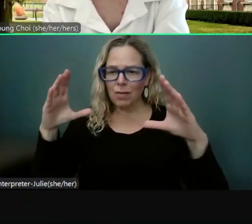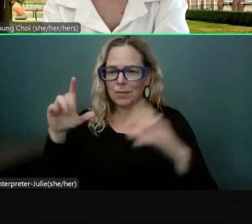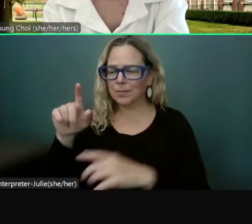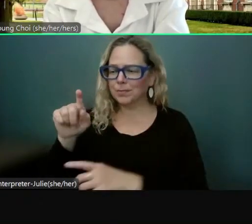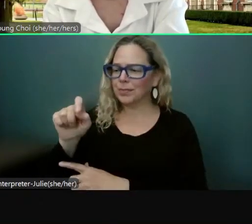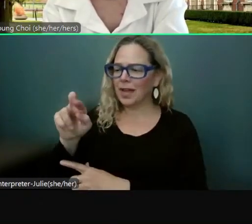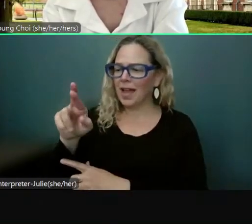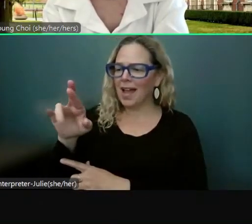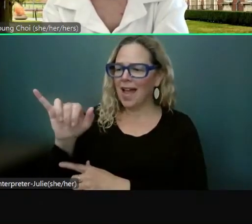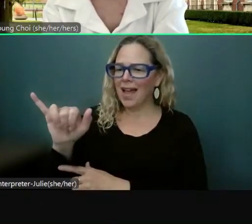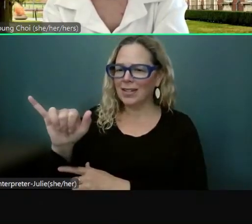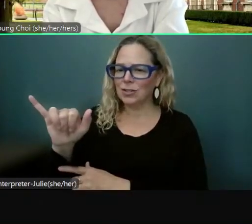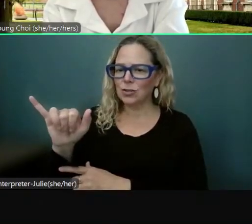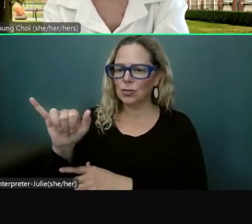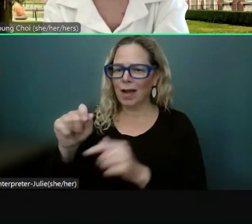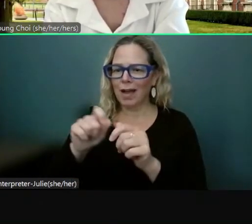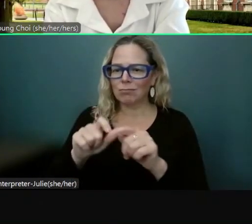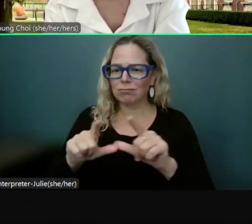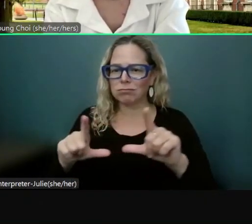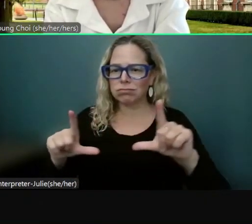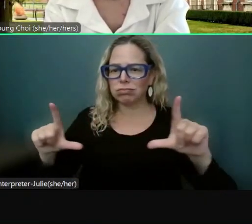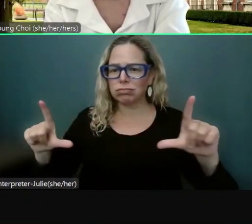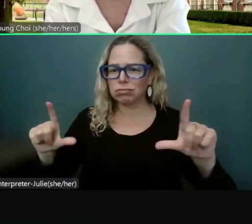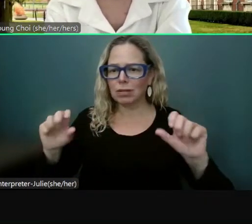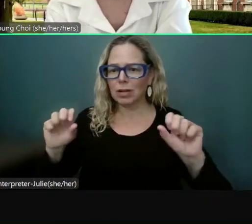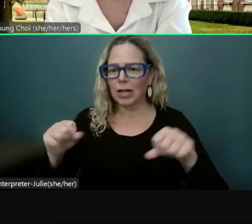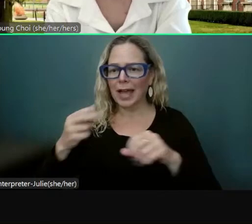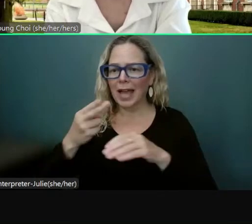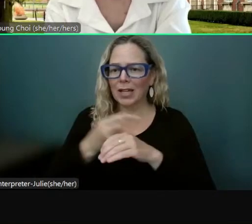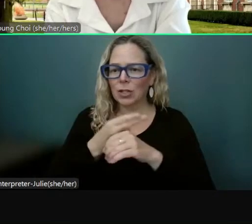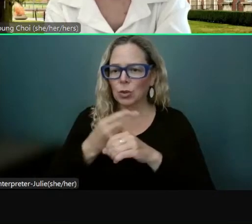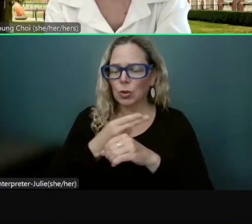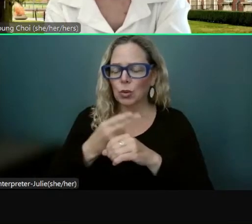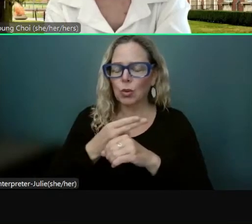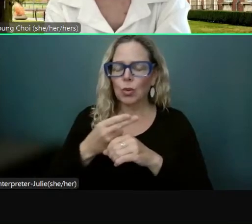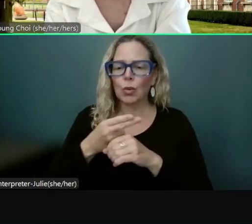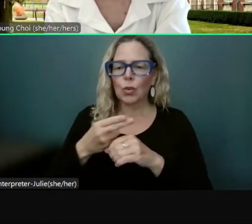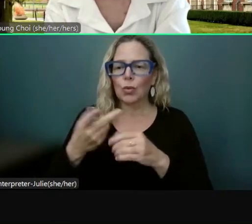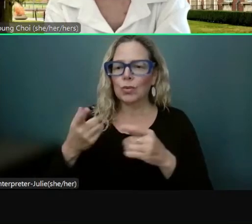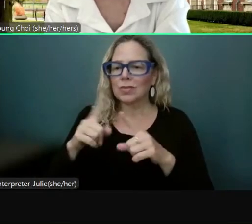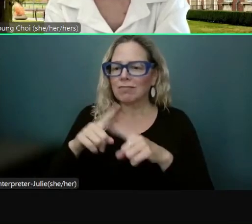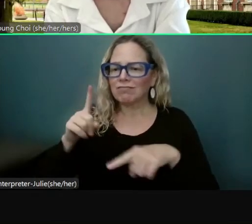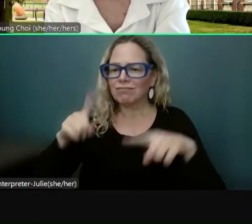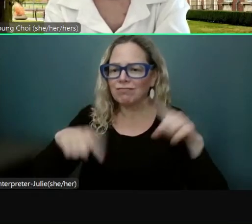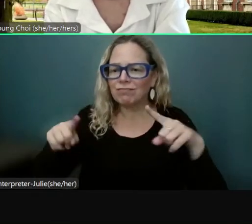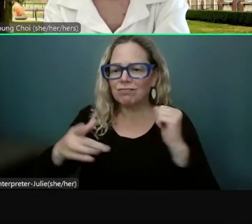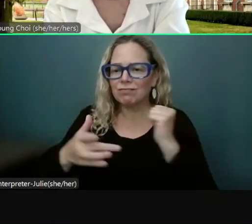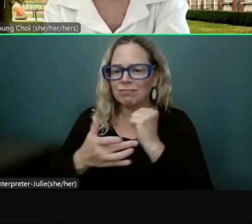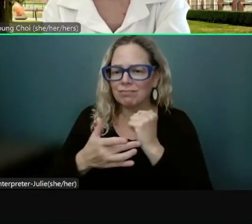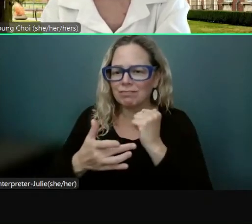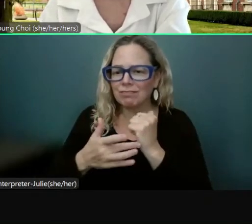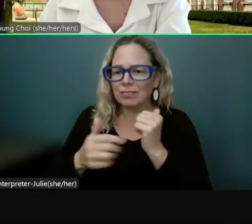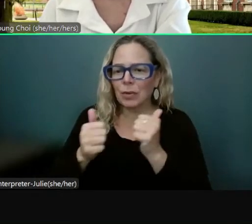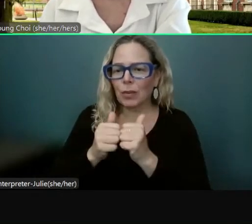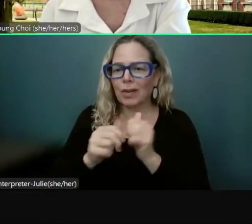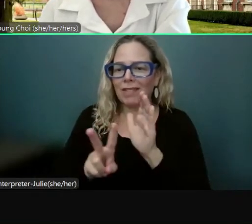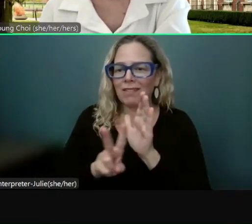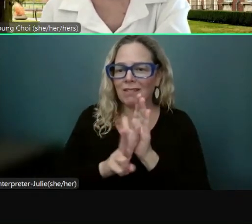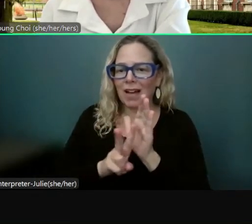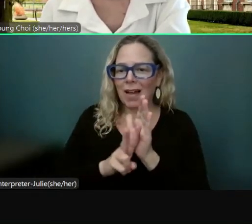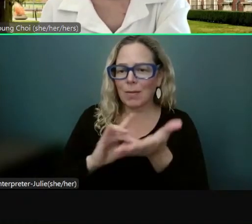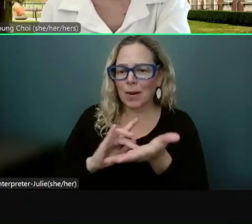force feedback pen or vibrating touchpad or swell foam printed materials.